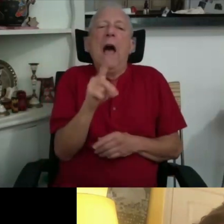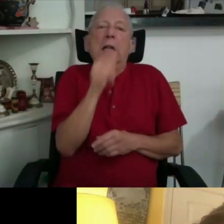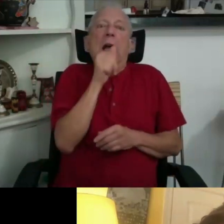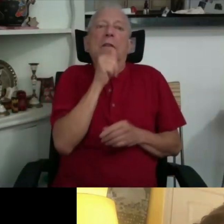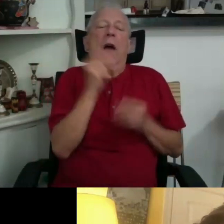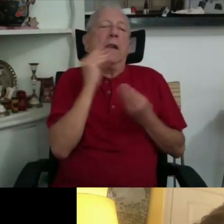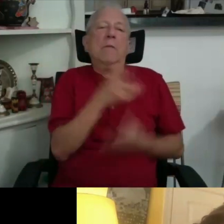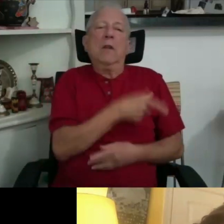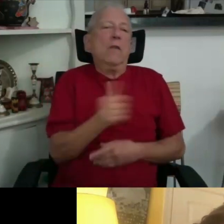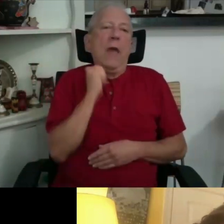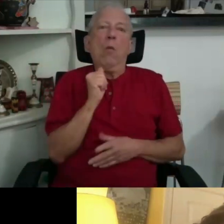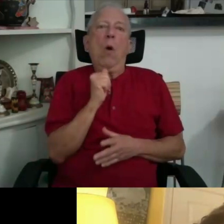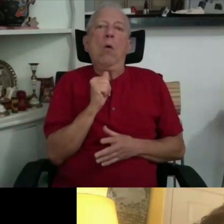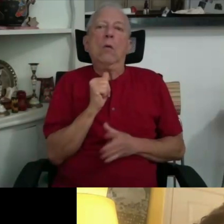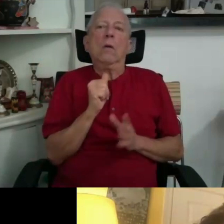then